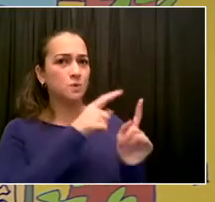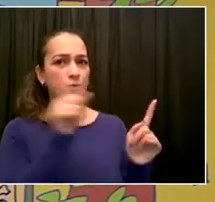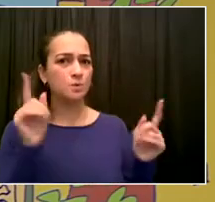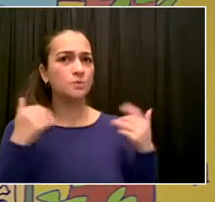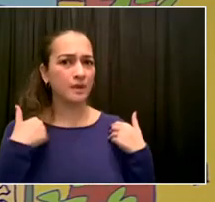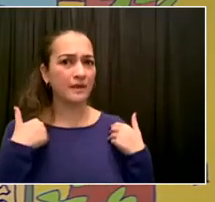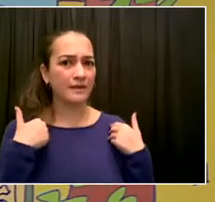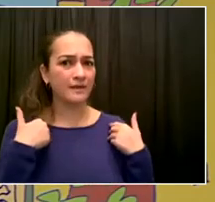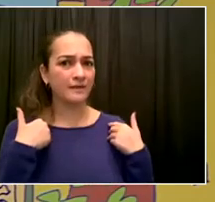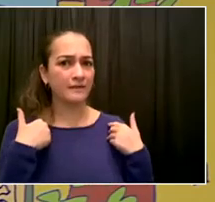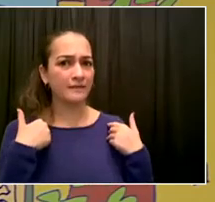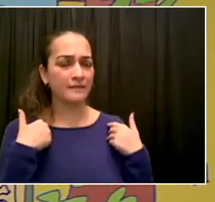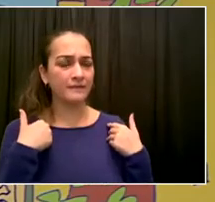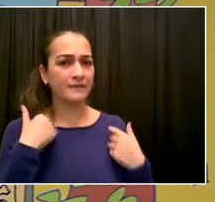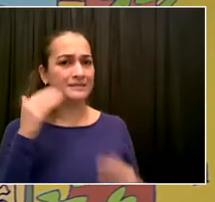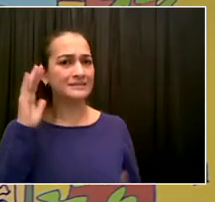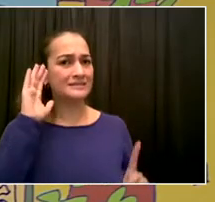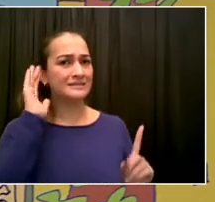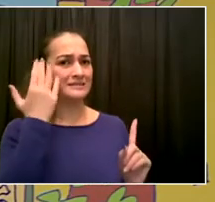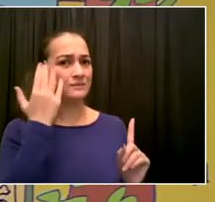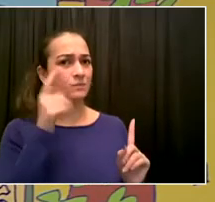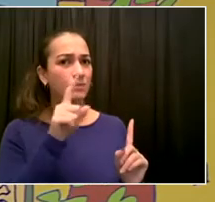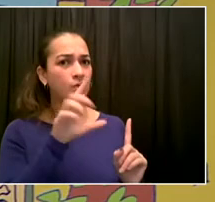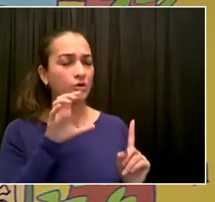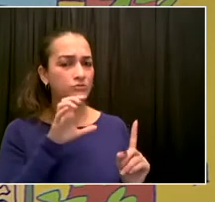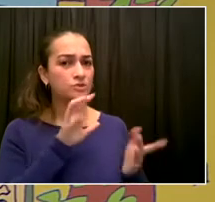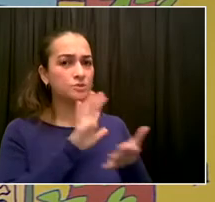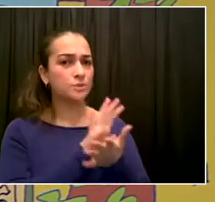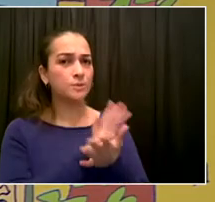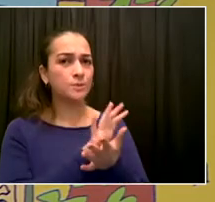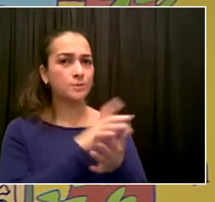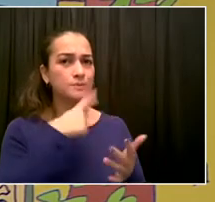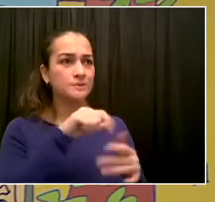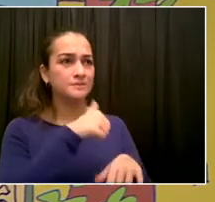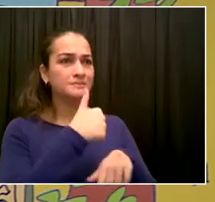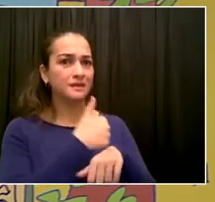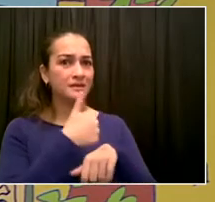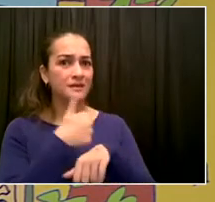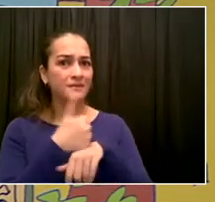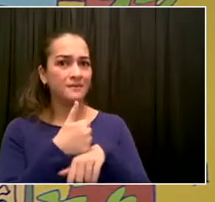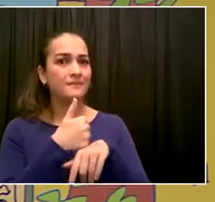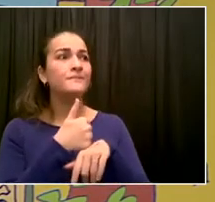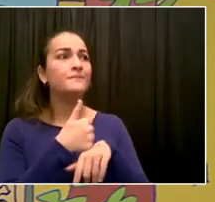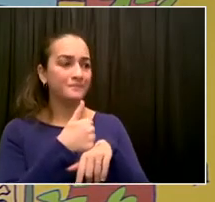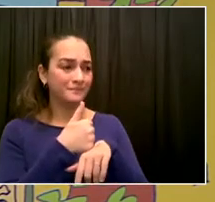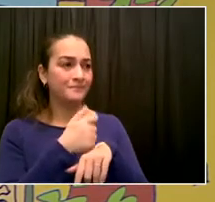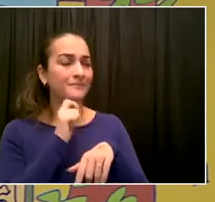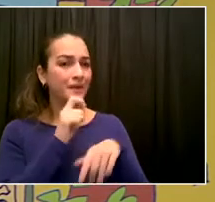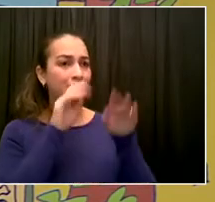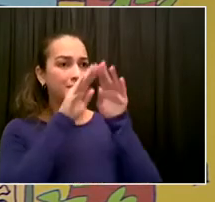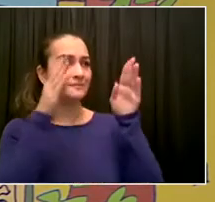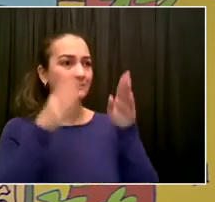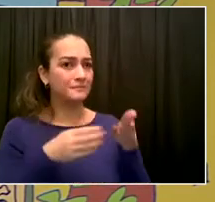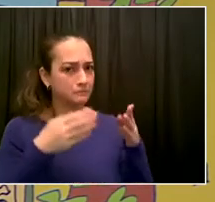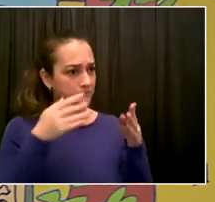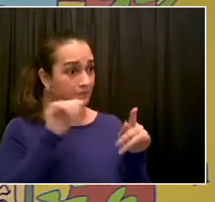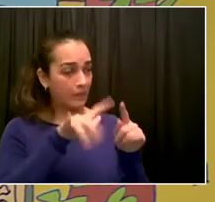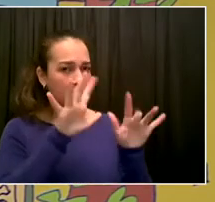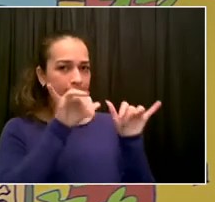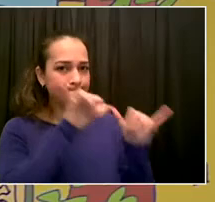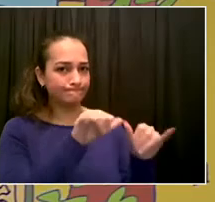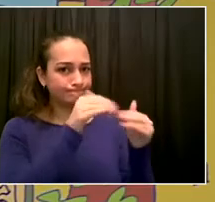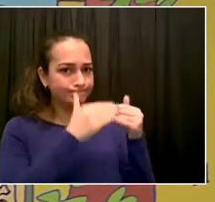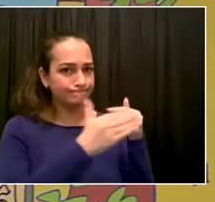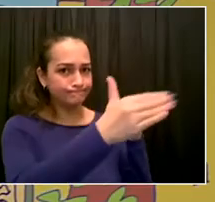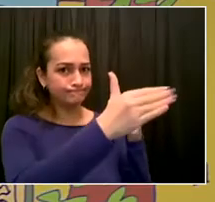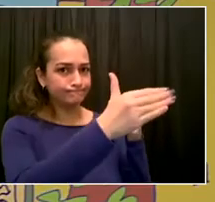permanent scanning. And there are a lot of people who think there should be many more schools that have scanners because